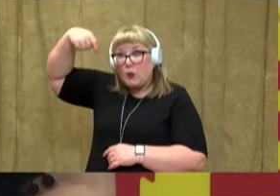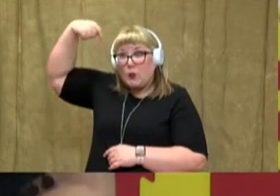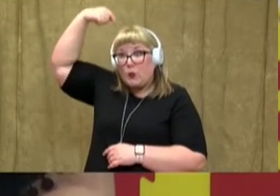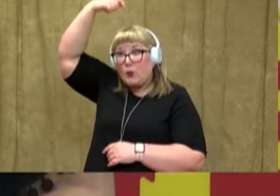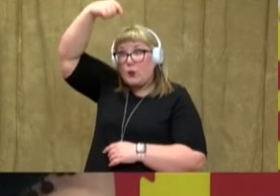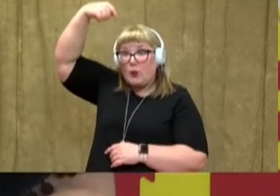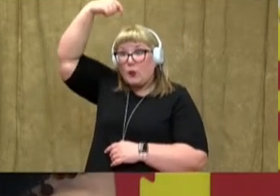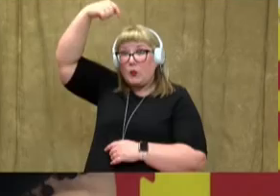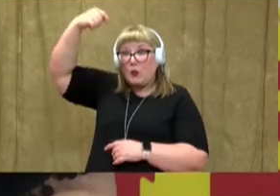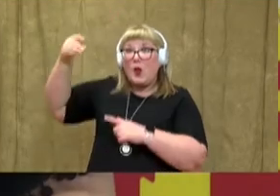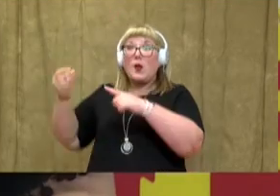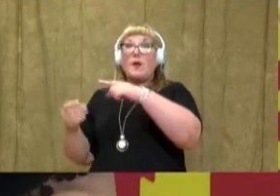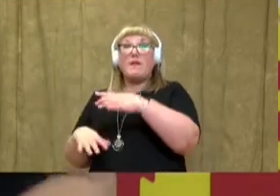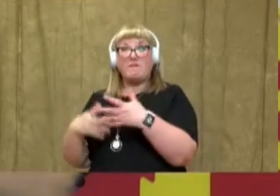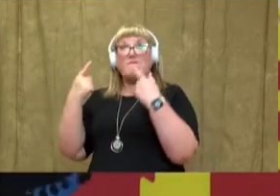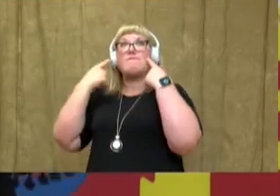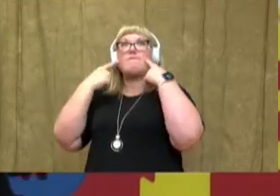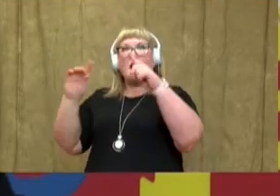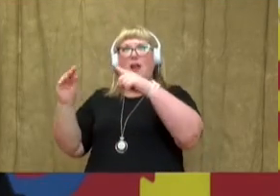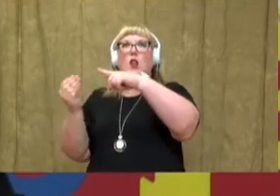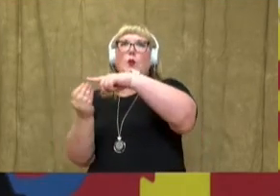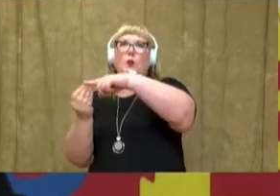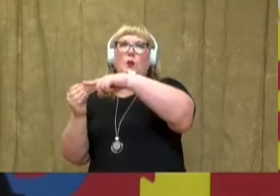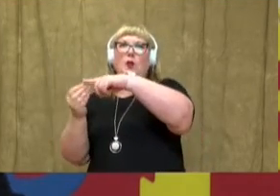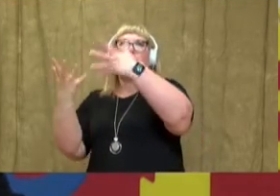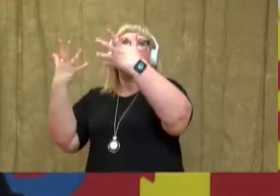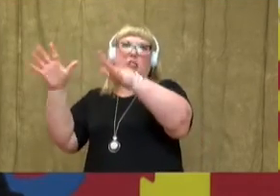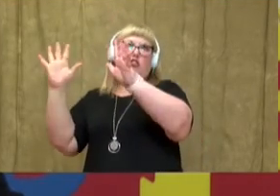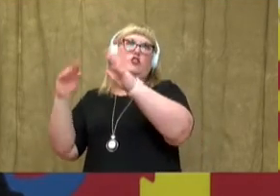soon was out of sight in the cocoon.